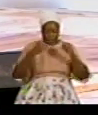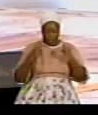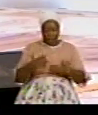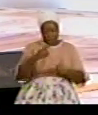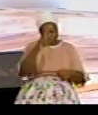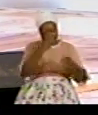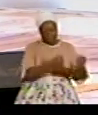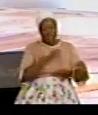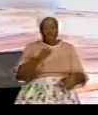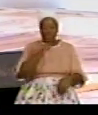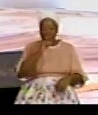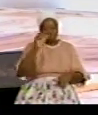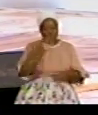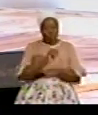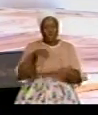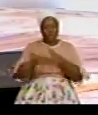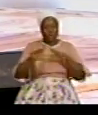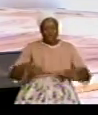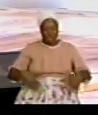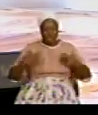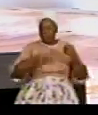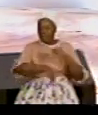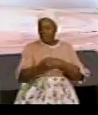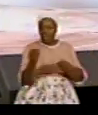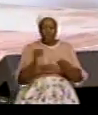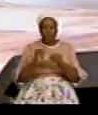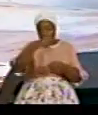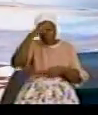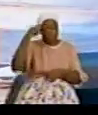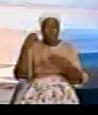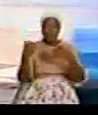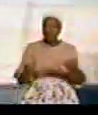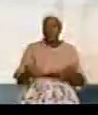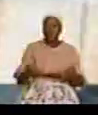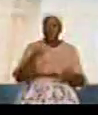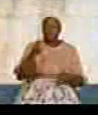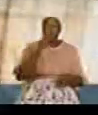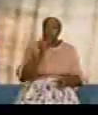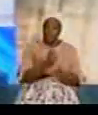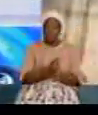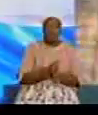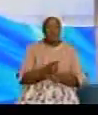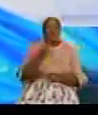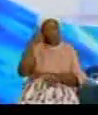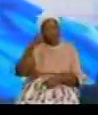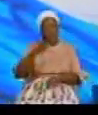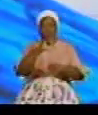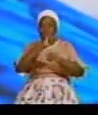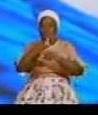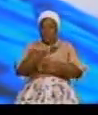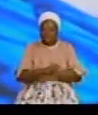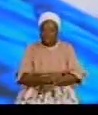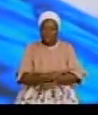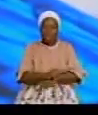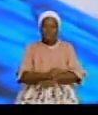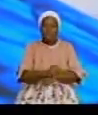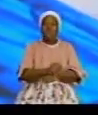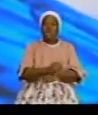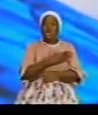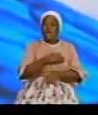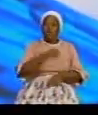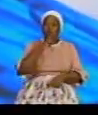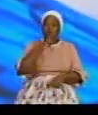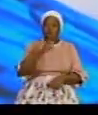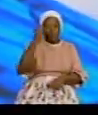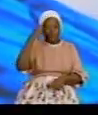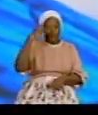cannot work in your life anymore, because now you are just for tradition and not for